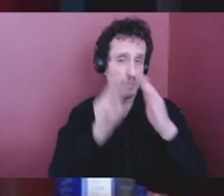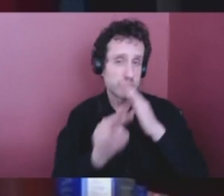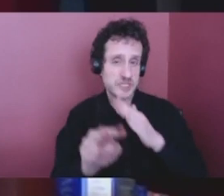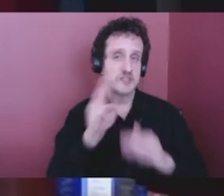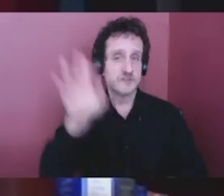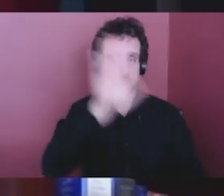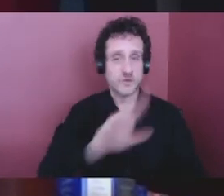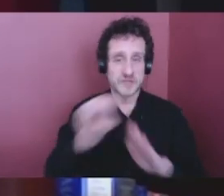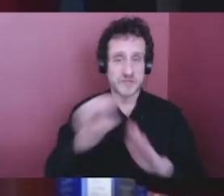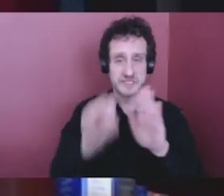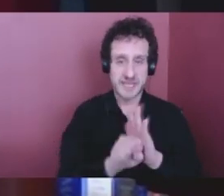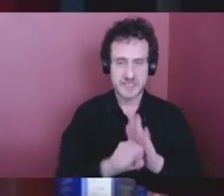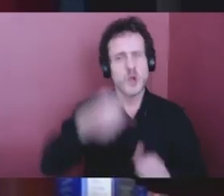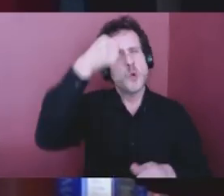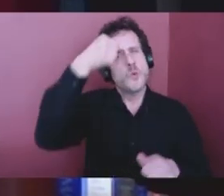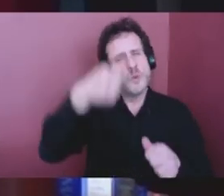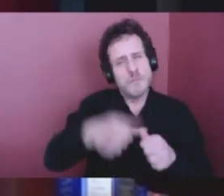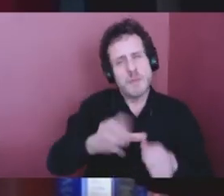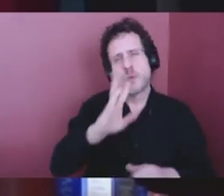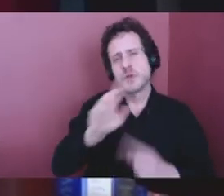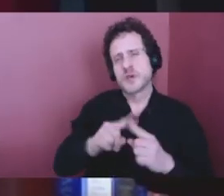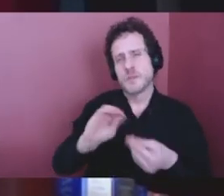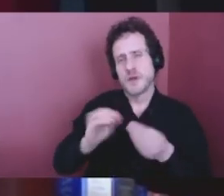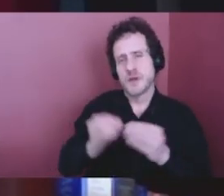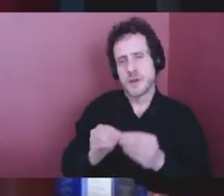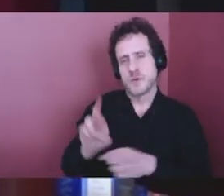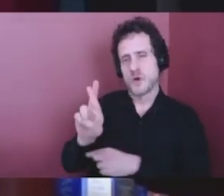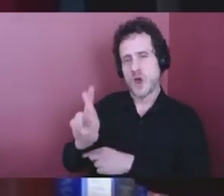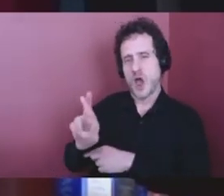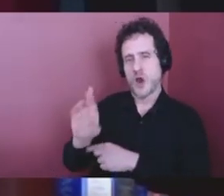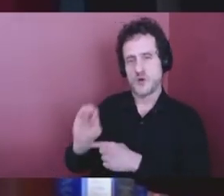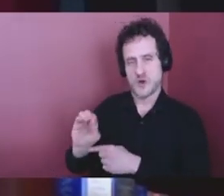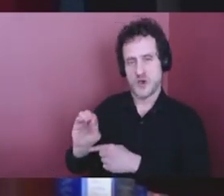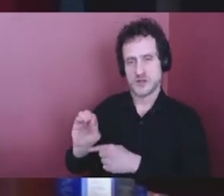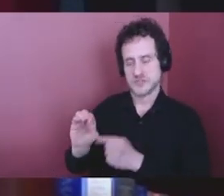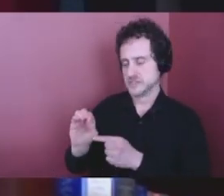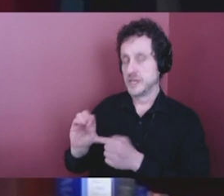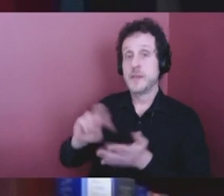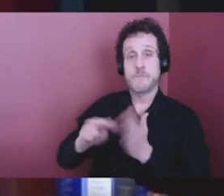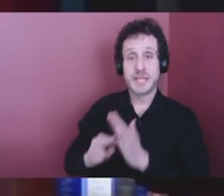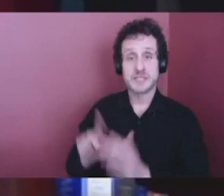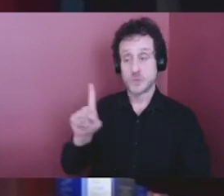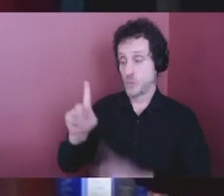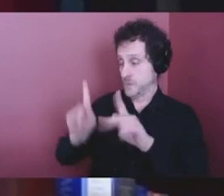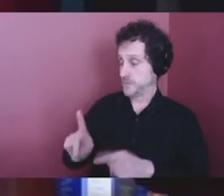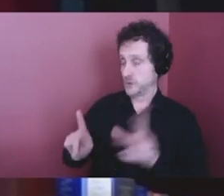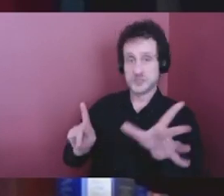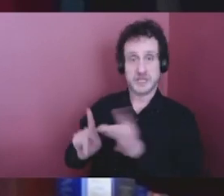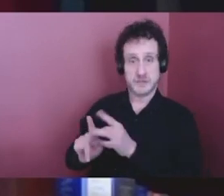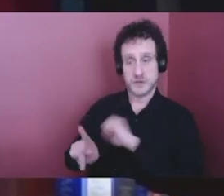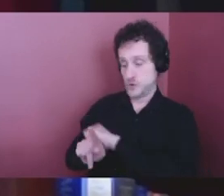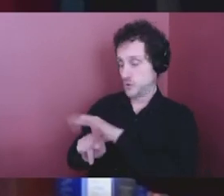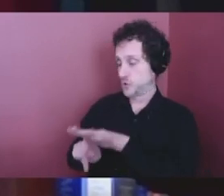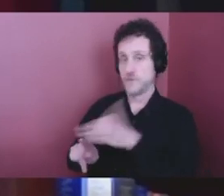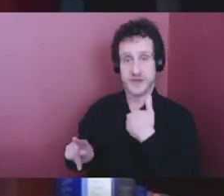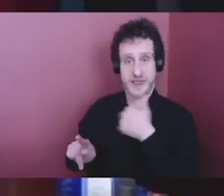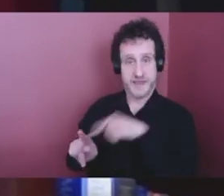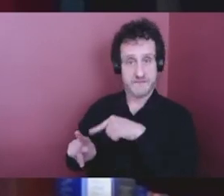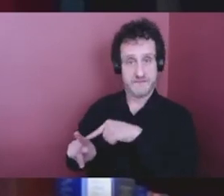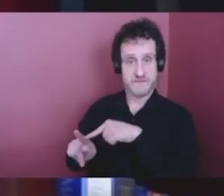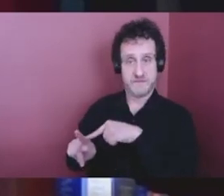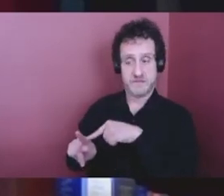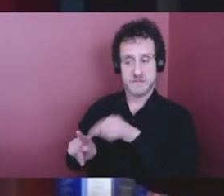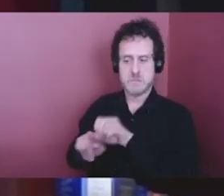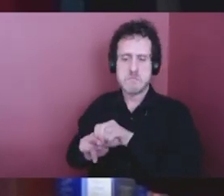R0 value refers to how many other people on average will contract a disease from one